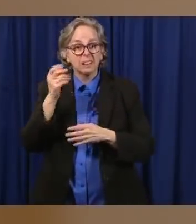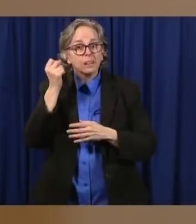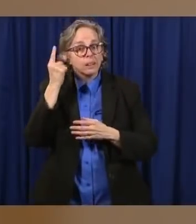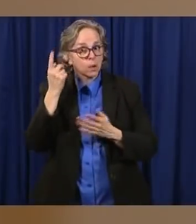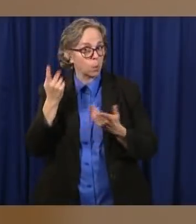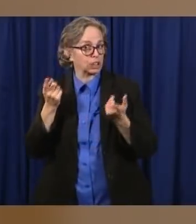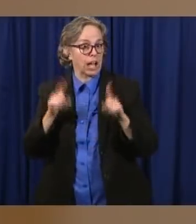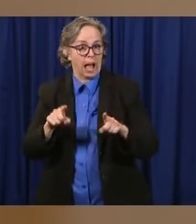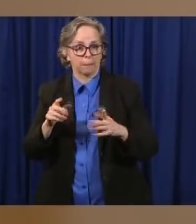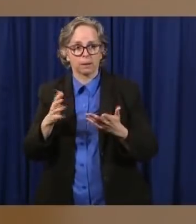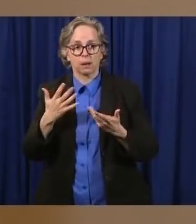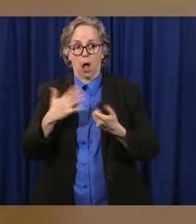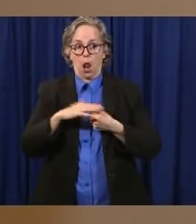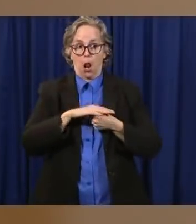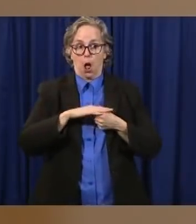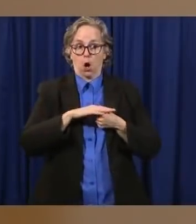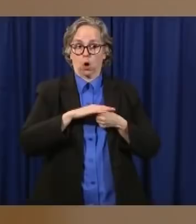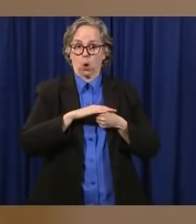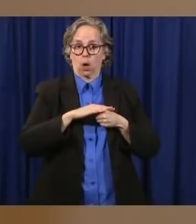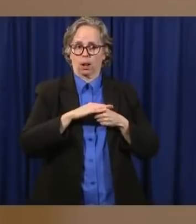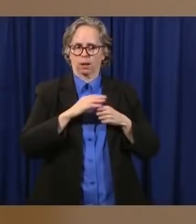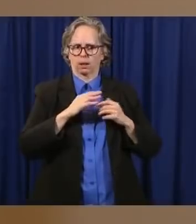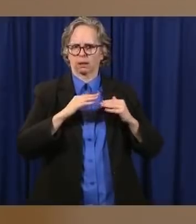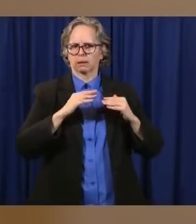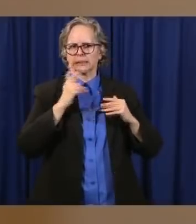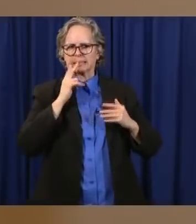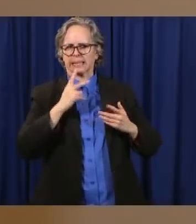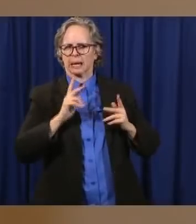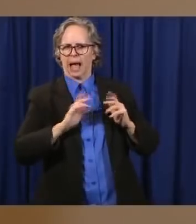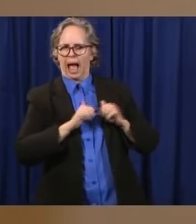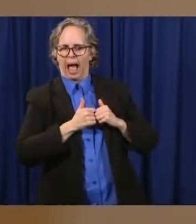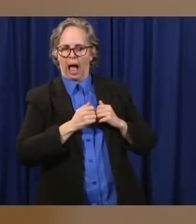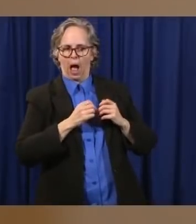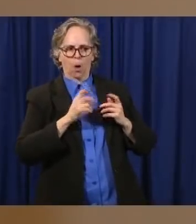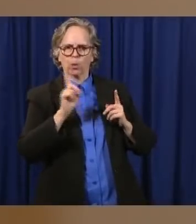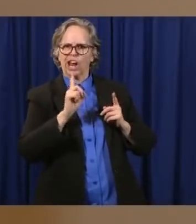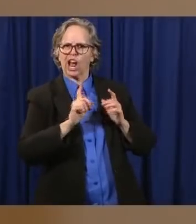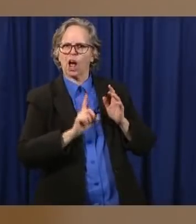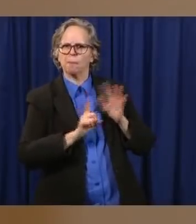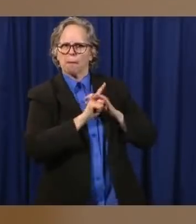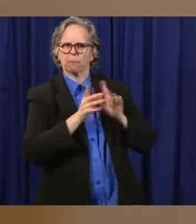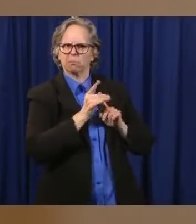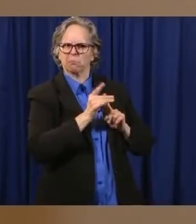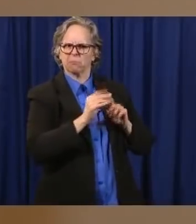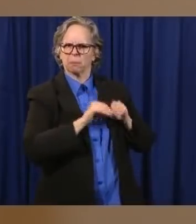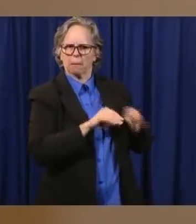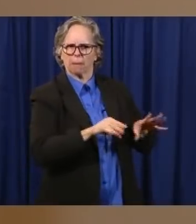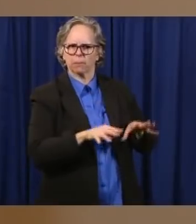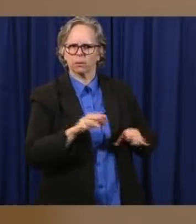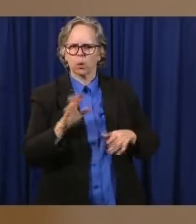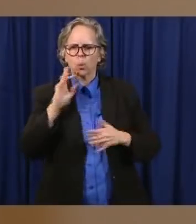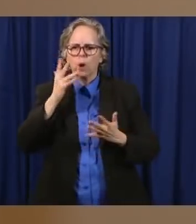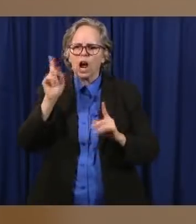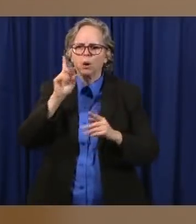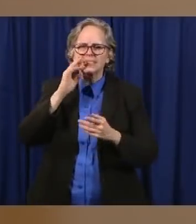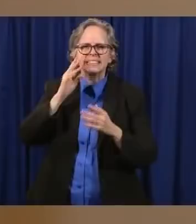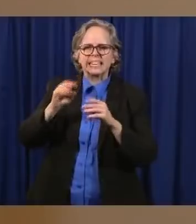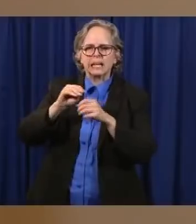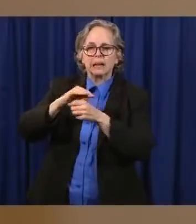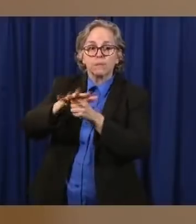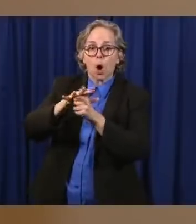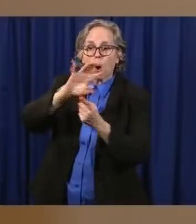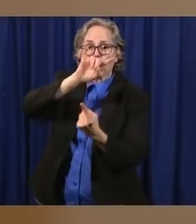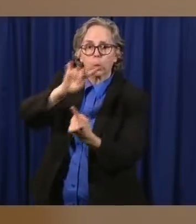see quieting. And actually, one of the things we're working on is a sort of meter, sort of like TSA, where you have